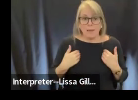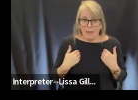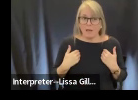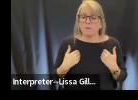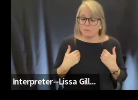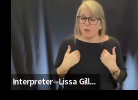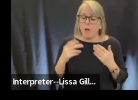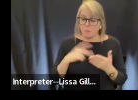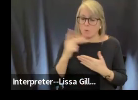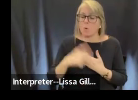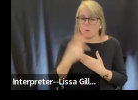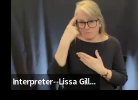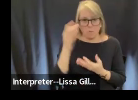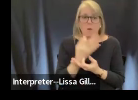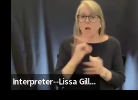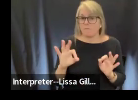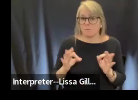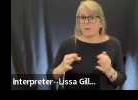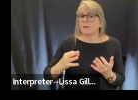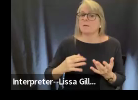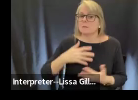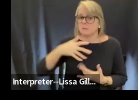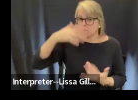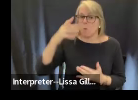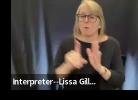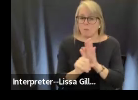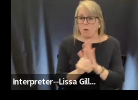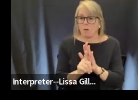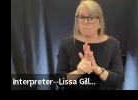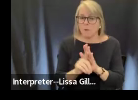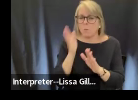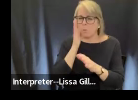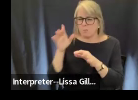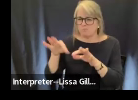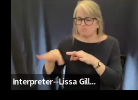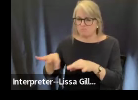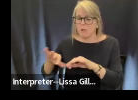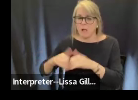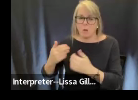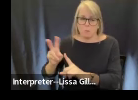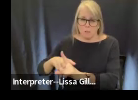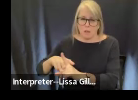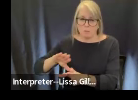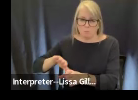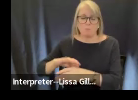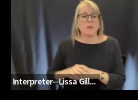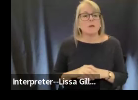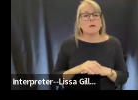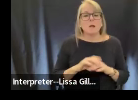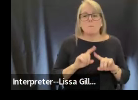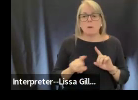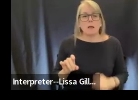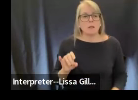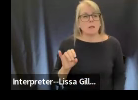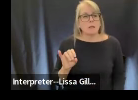a free smoke alarm. We're going to go over that in just a second on the ways to apply for that. But also, if you do have the means, but you're just nervous about